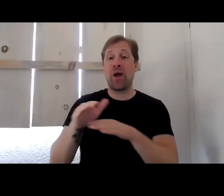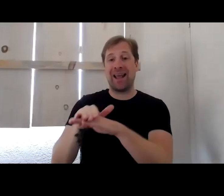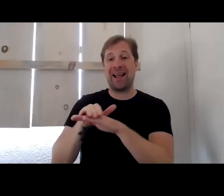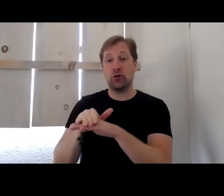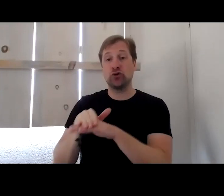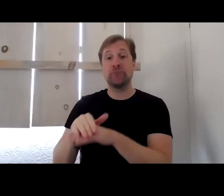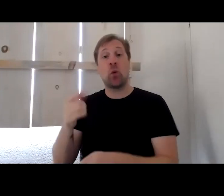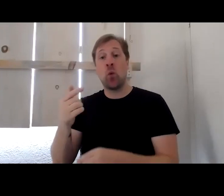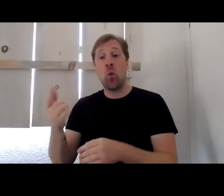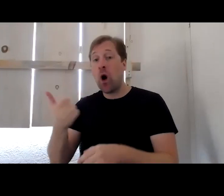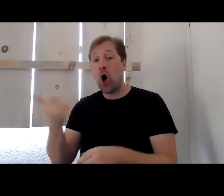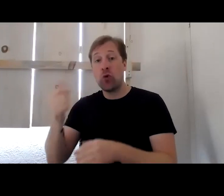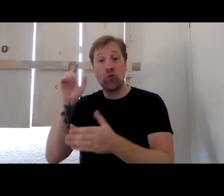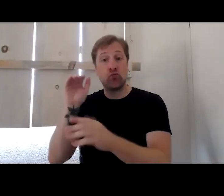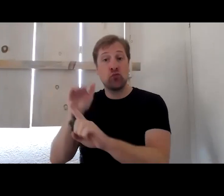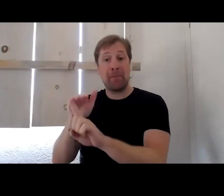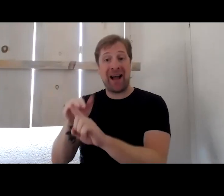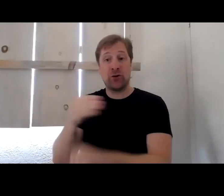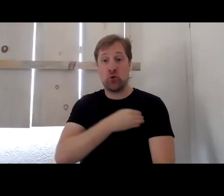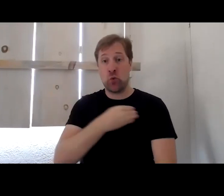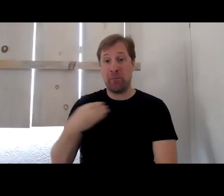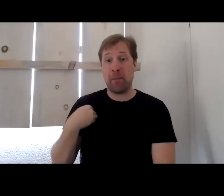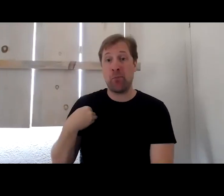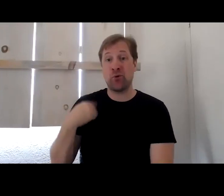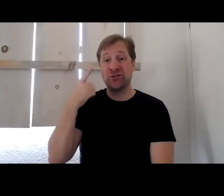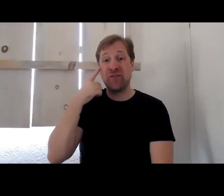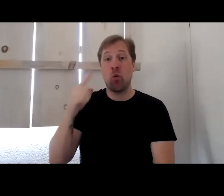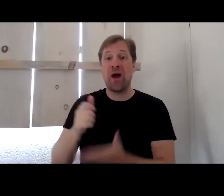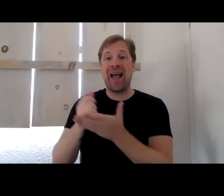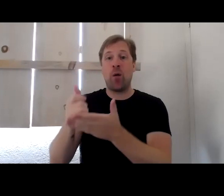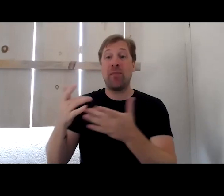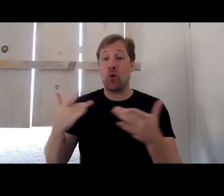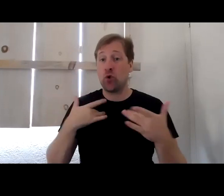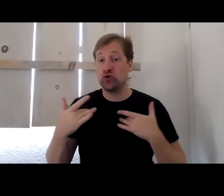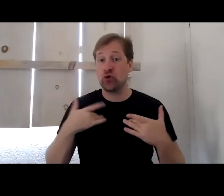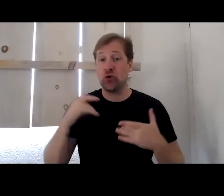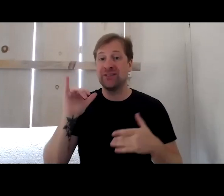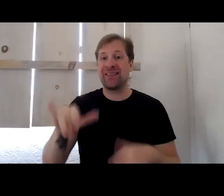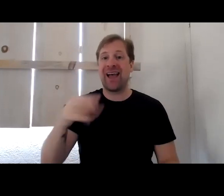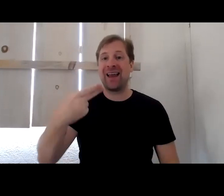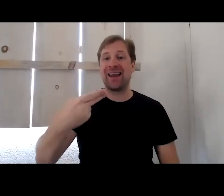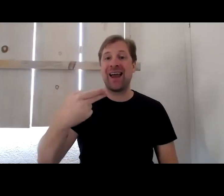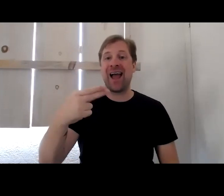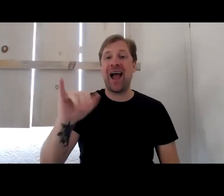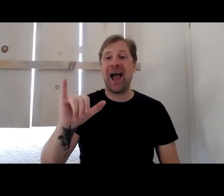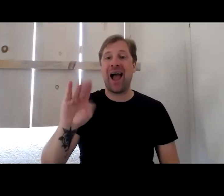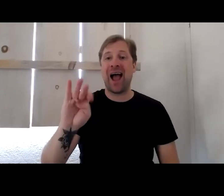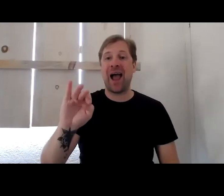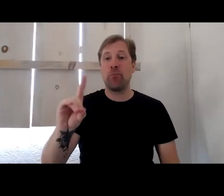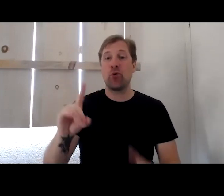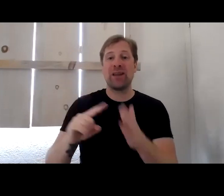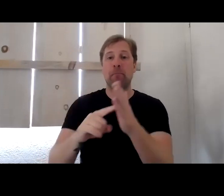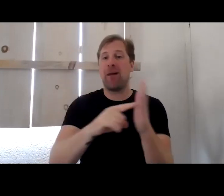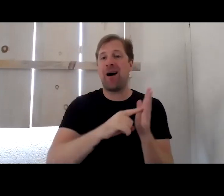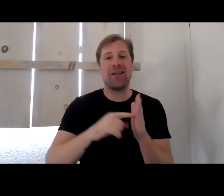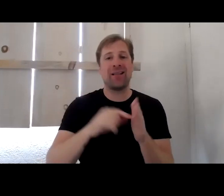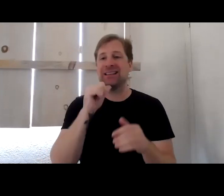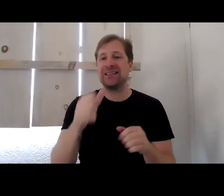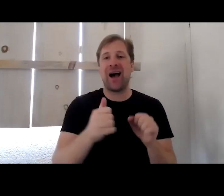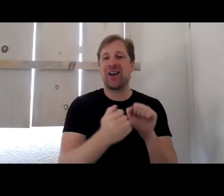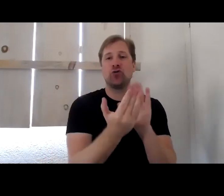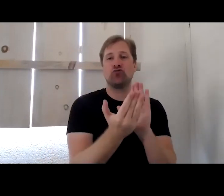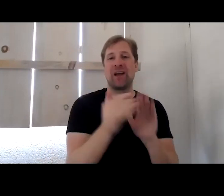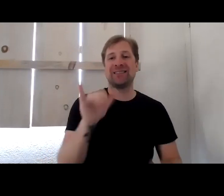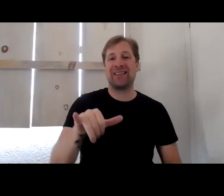our members, just to ease our concerns, the hybrid model is not addressed in this MOU because at this time we